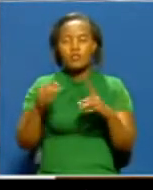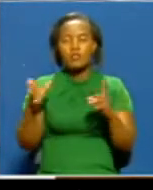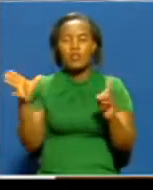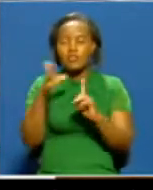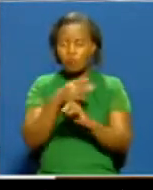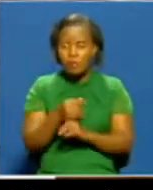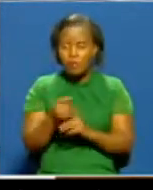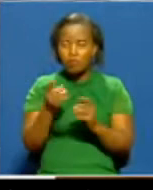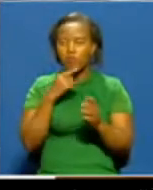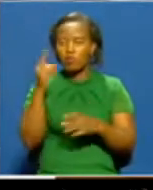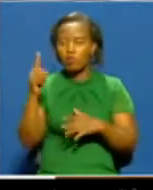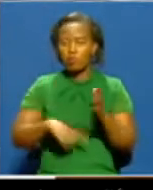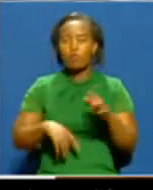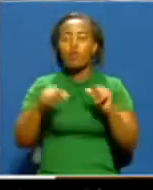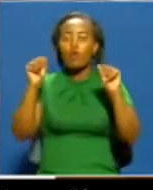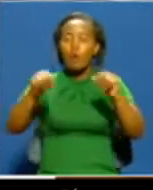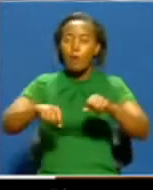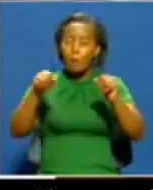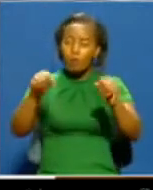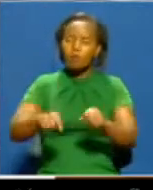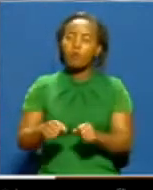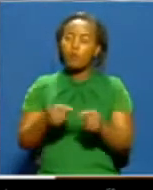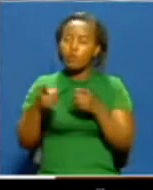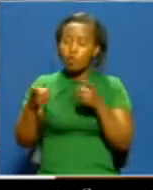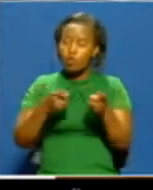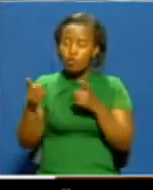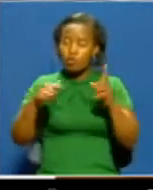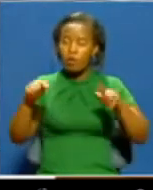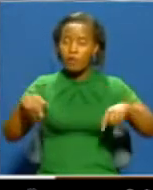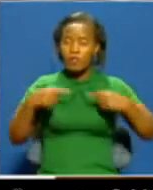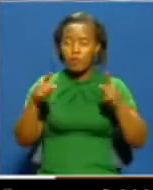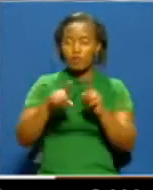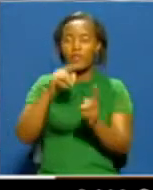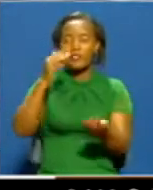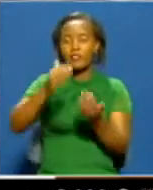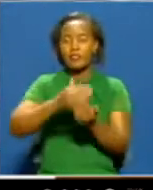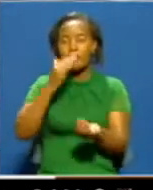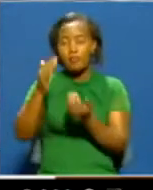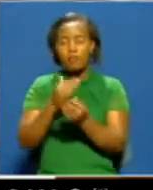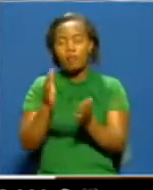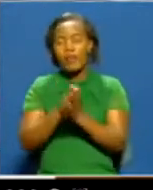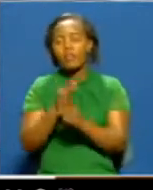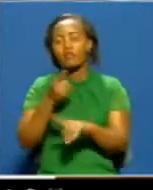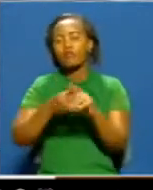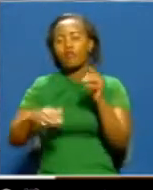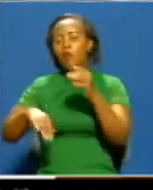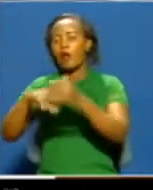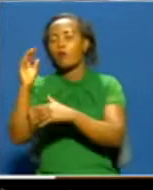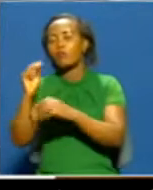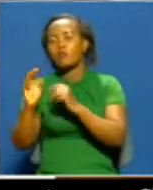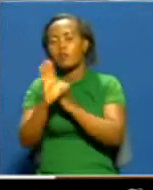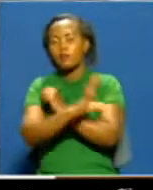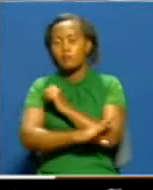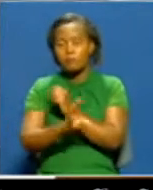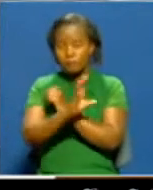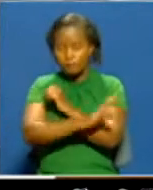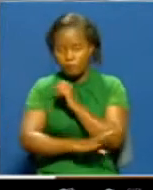able to cater for ourselves, but we are also able to cater from outside the country. And finally is